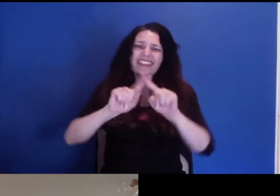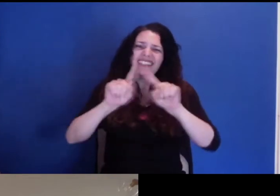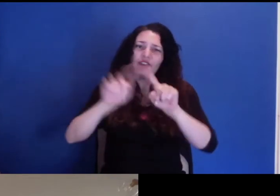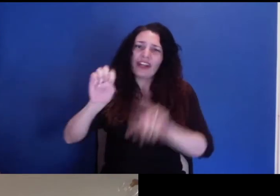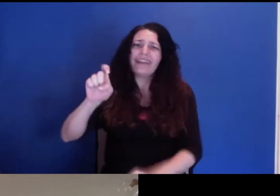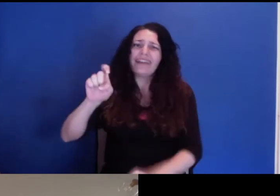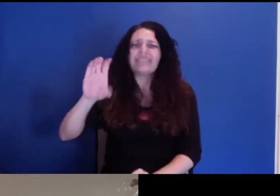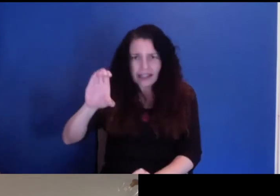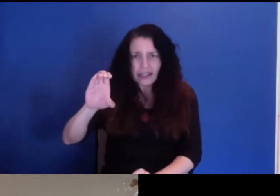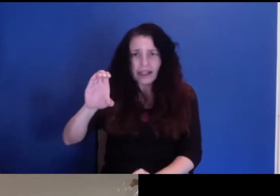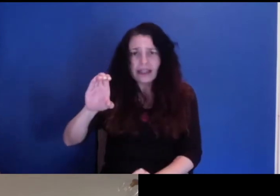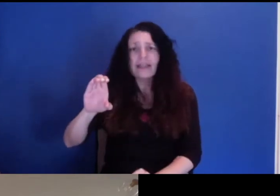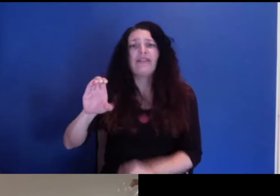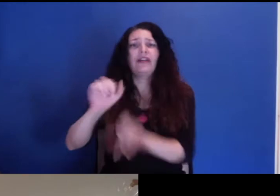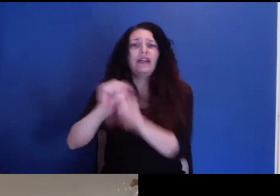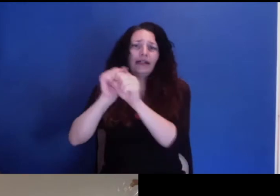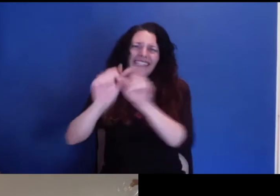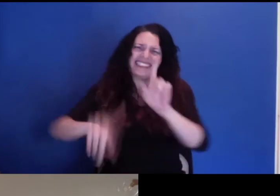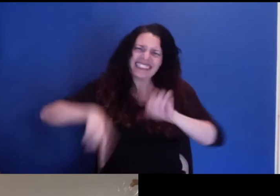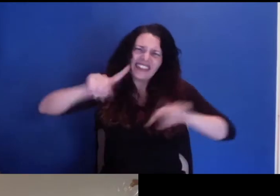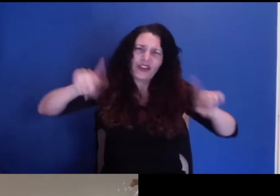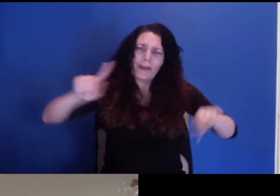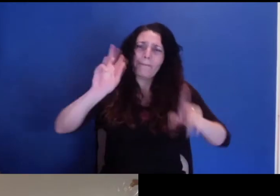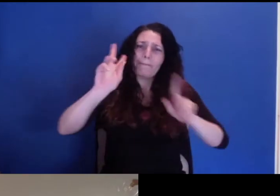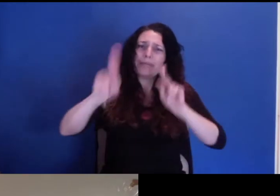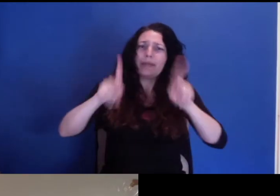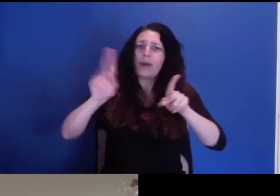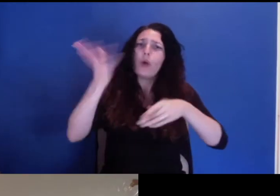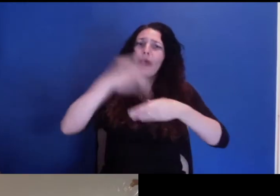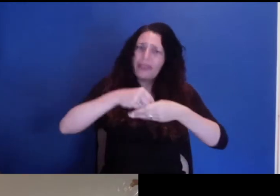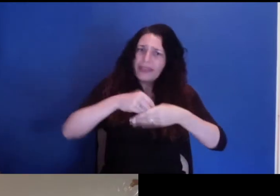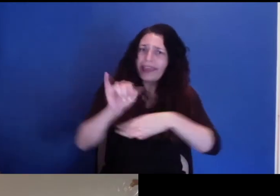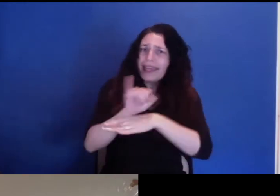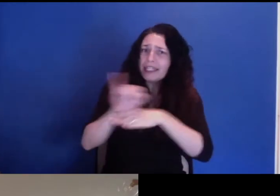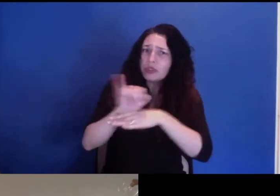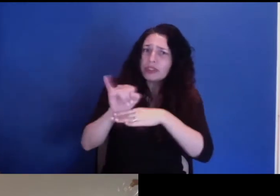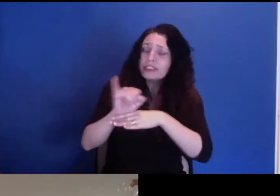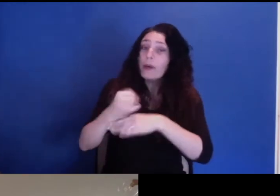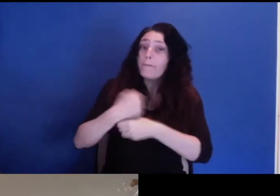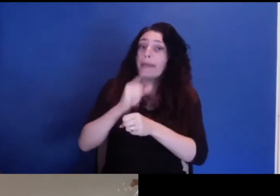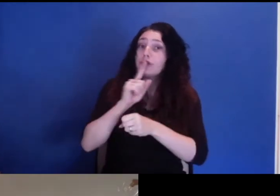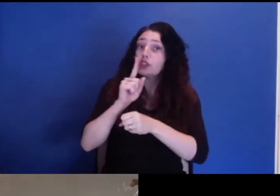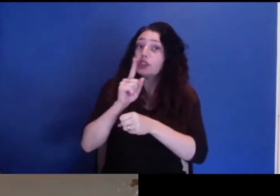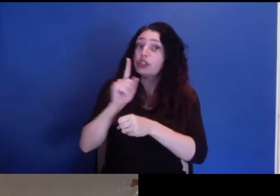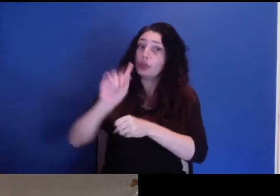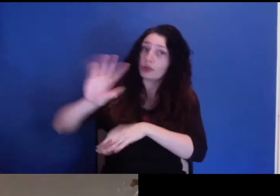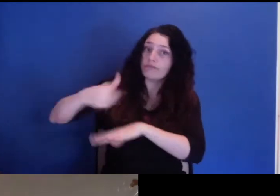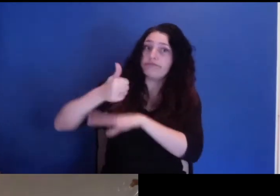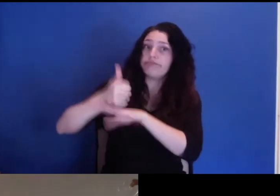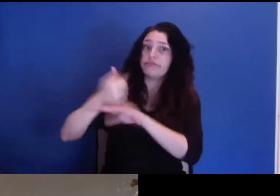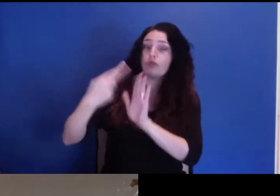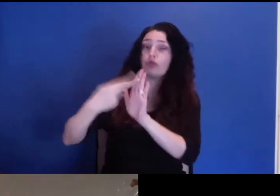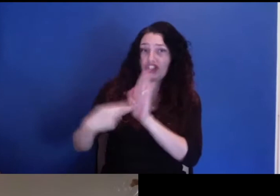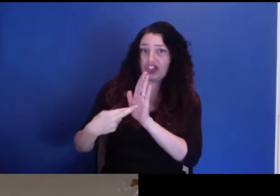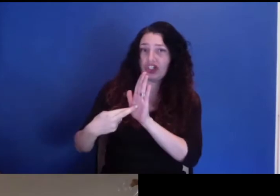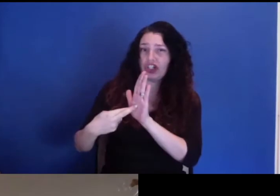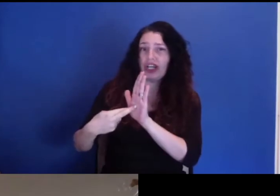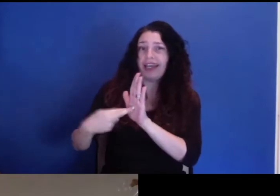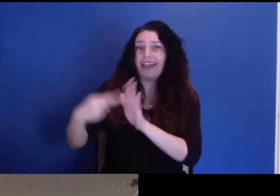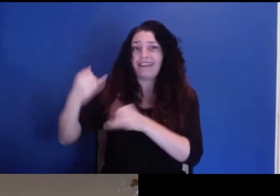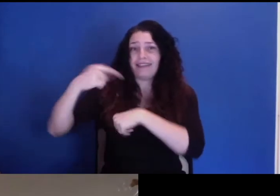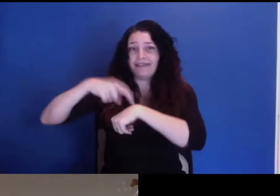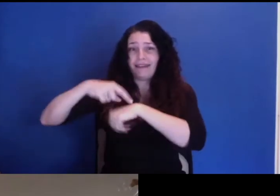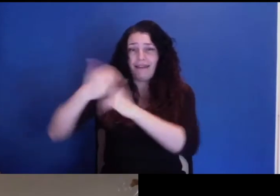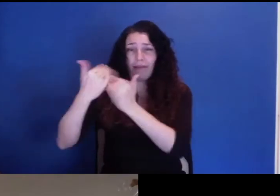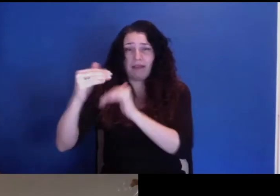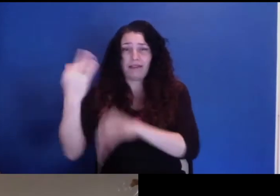the industry. So make sure you sign up, and our deadline is Friday. And if you don't have your sign-up material or things that you